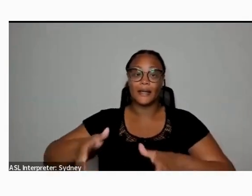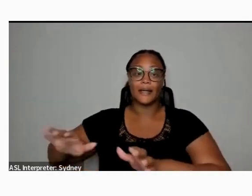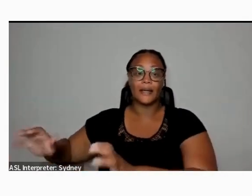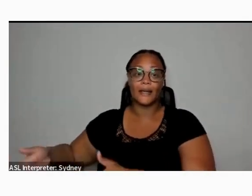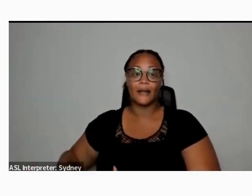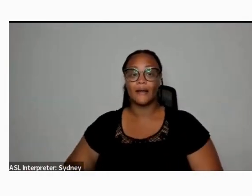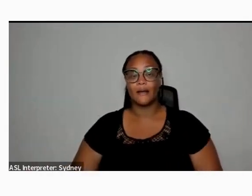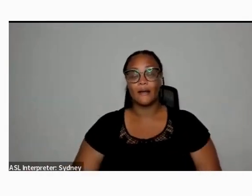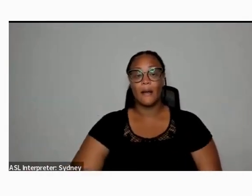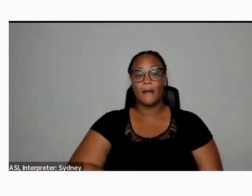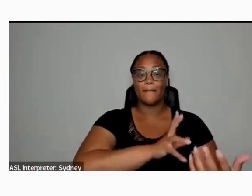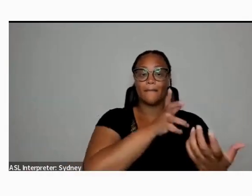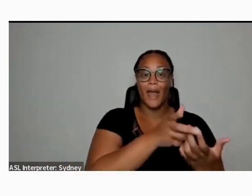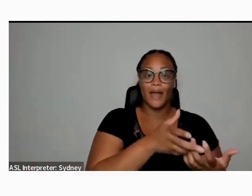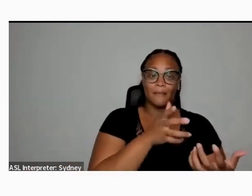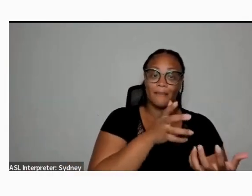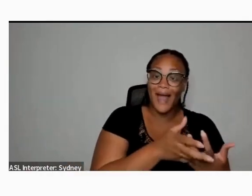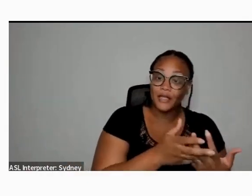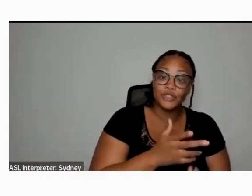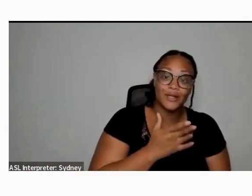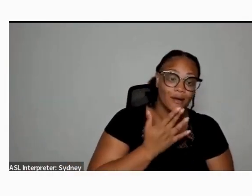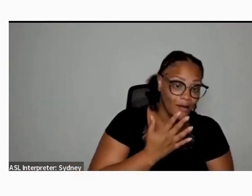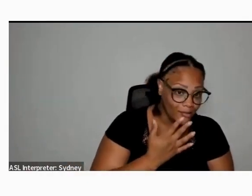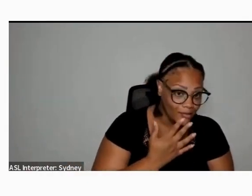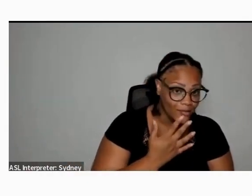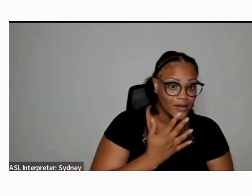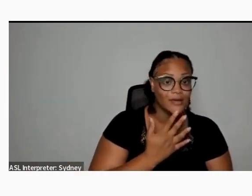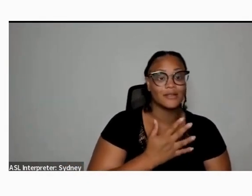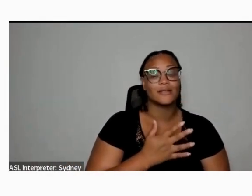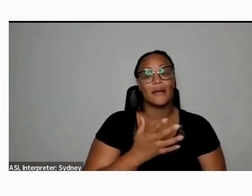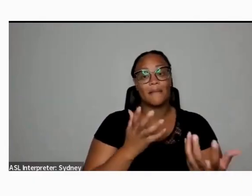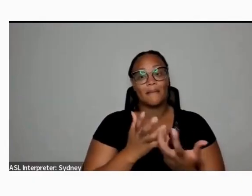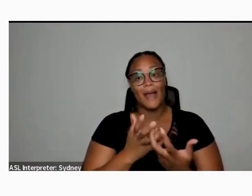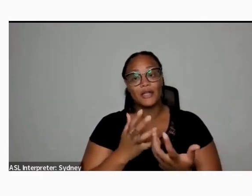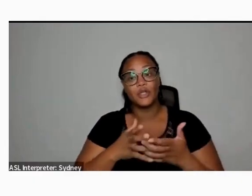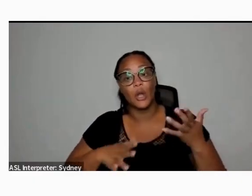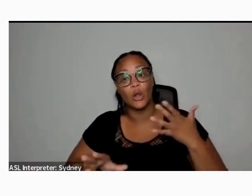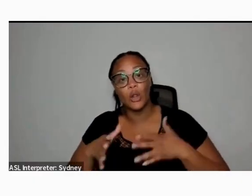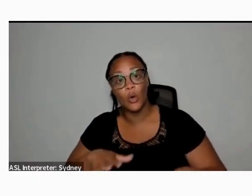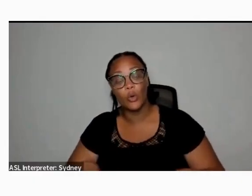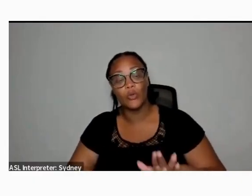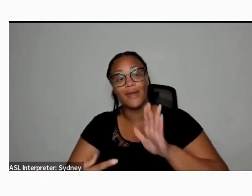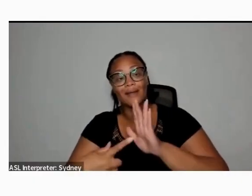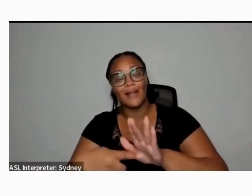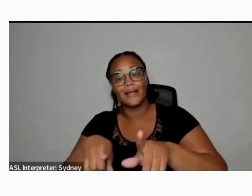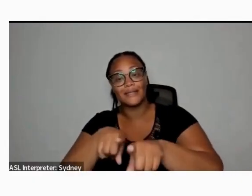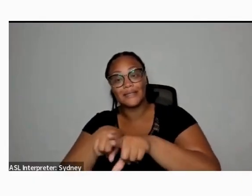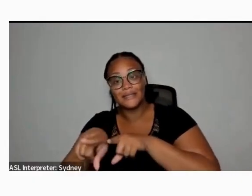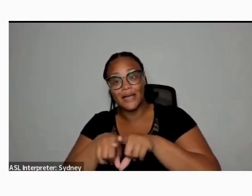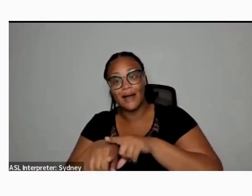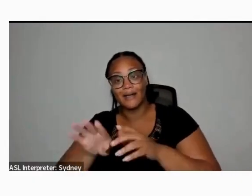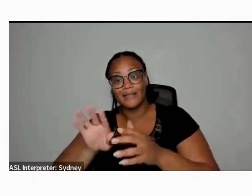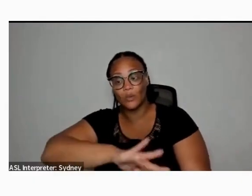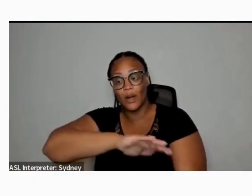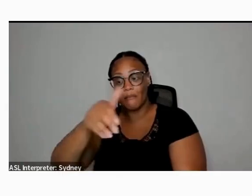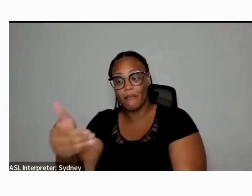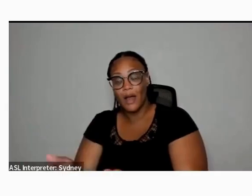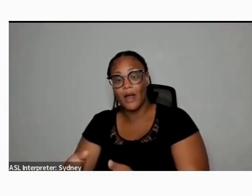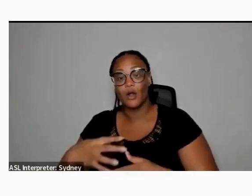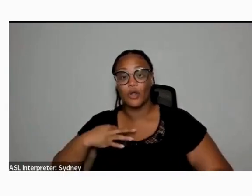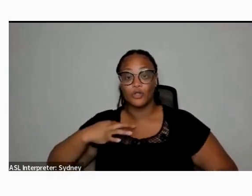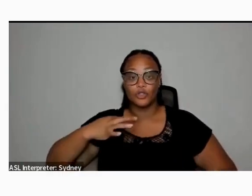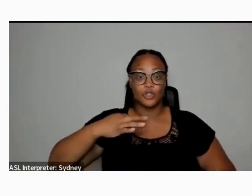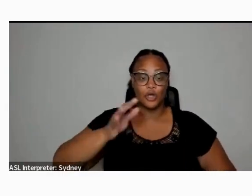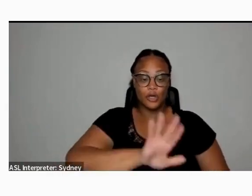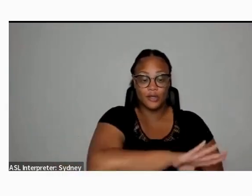of clothing, putting your socks together, putting all your shirts together, putting your pants together when they have to go